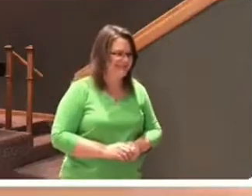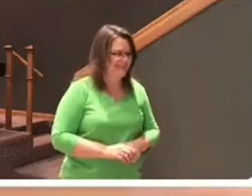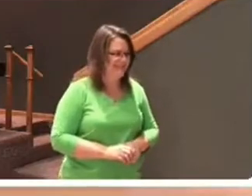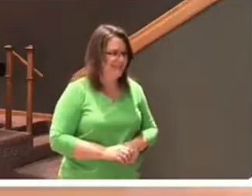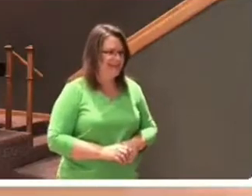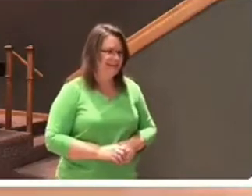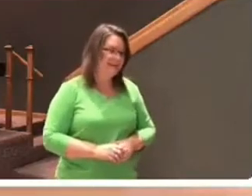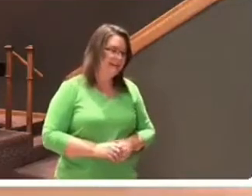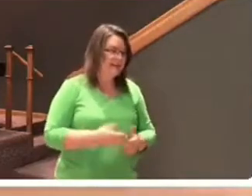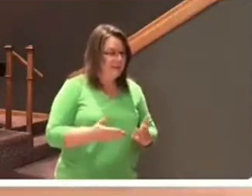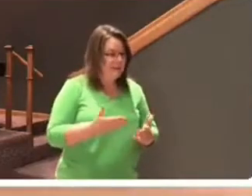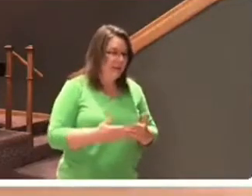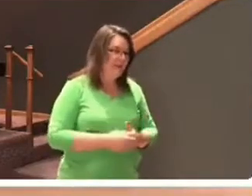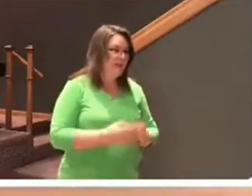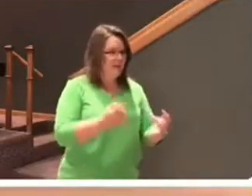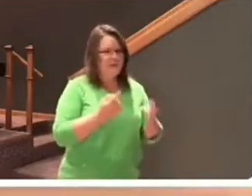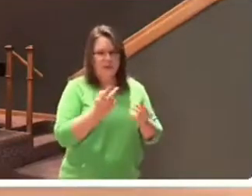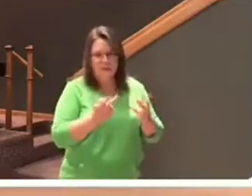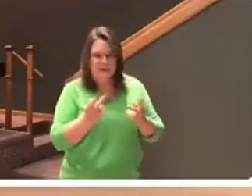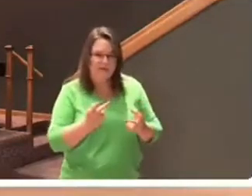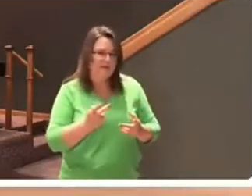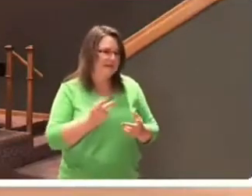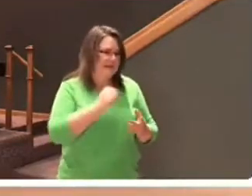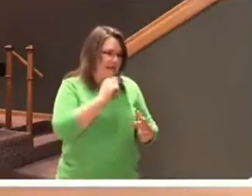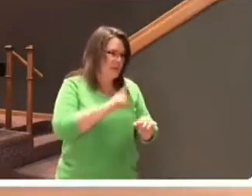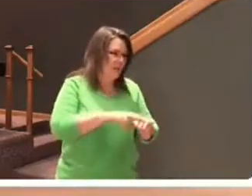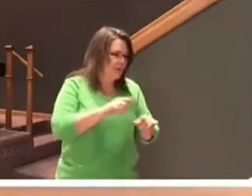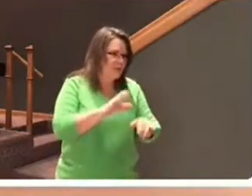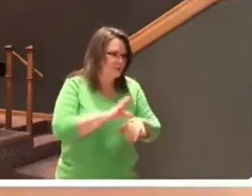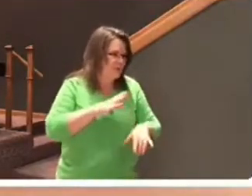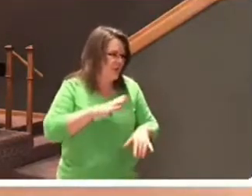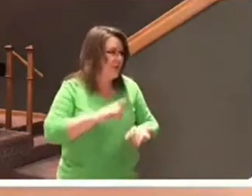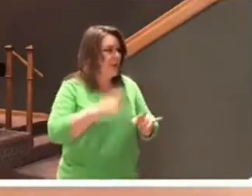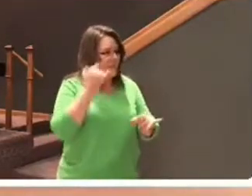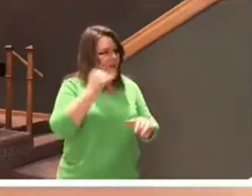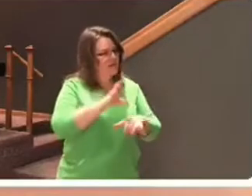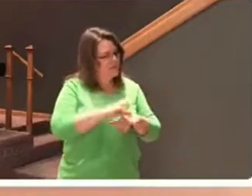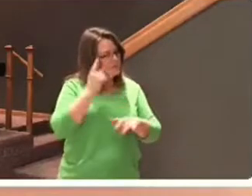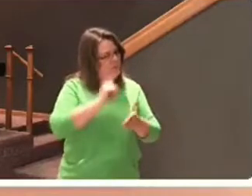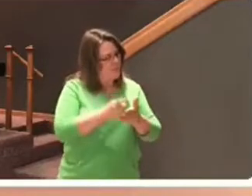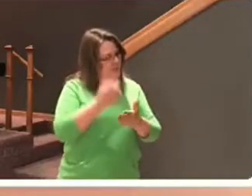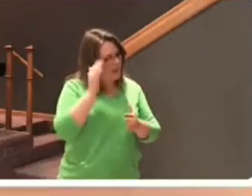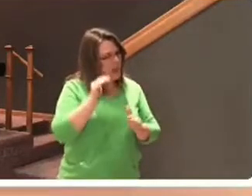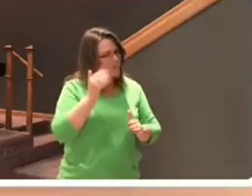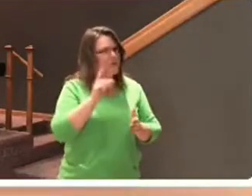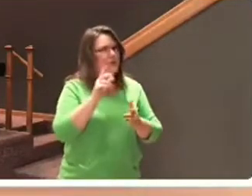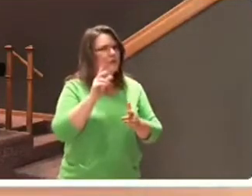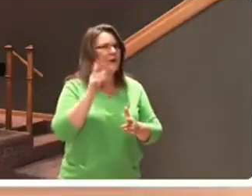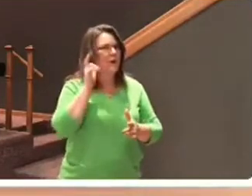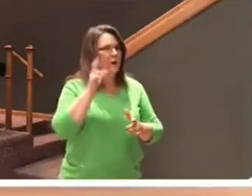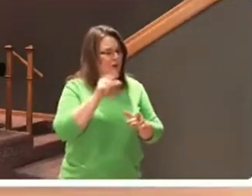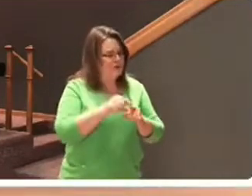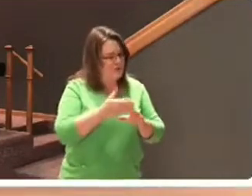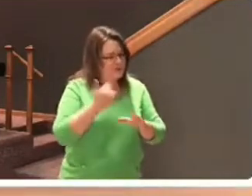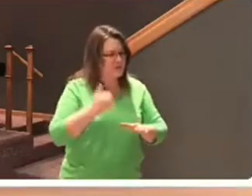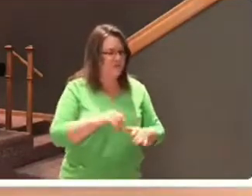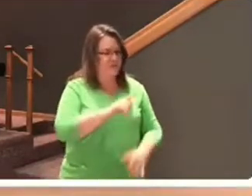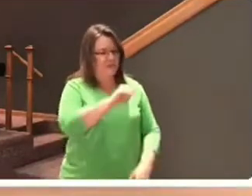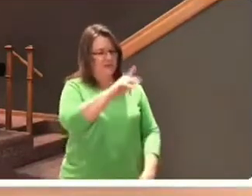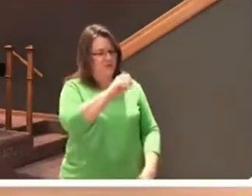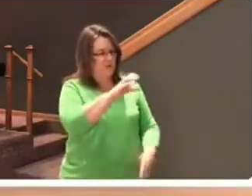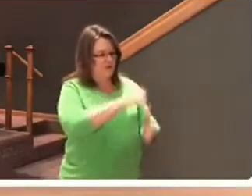I mean, you might be coming and visiting and non-church. That's fine. But if you've been in church for a minute, I hope you've heard these words before. But